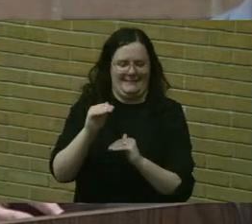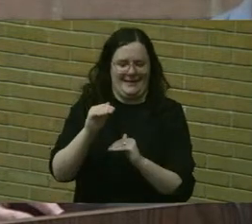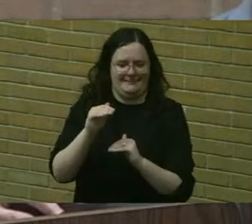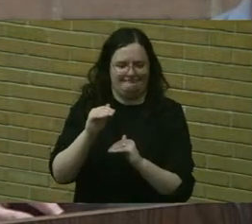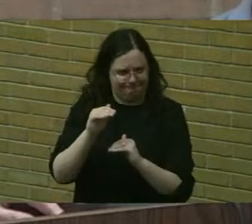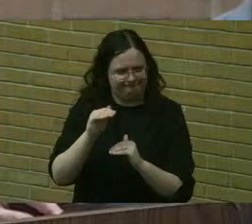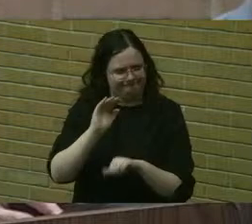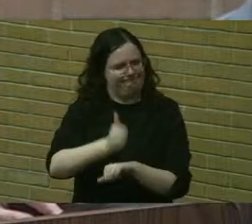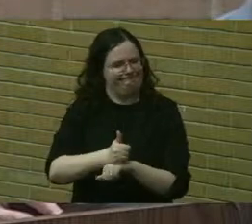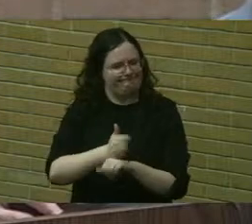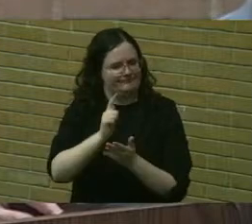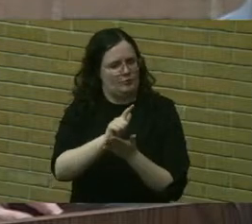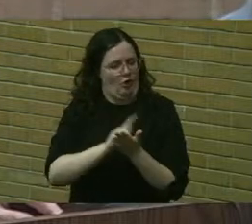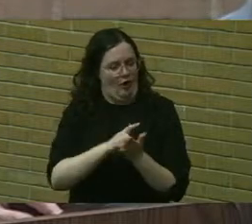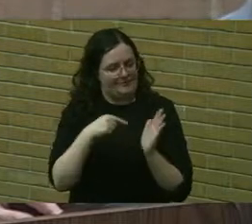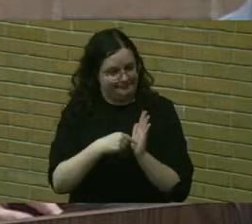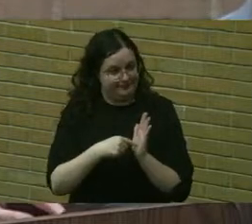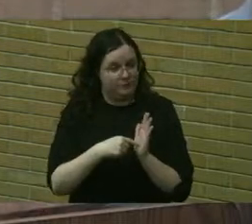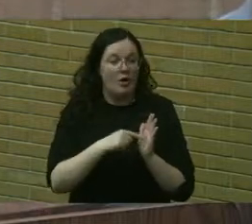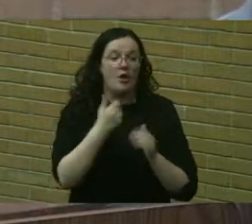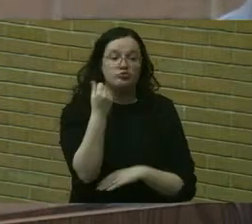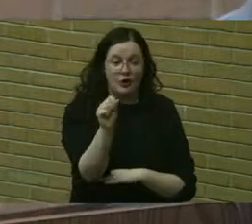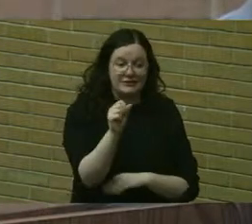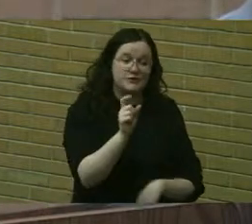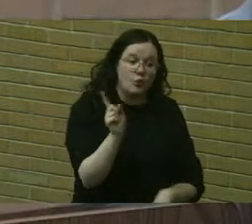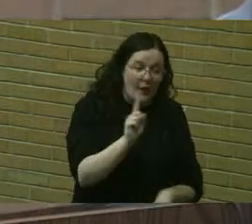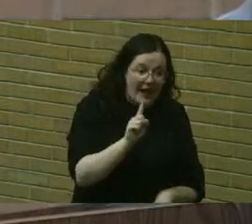and where protests take place.